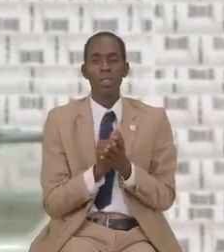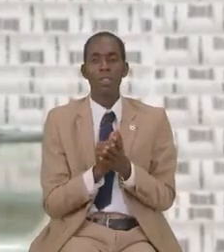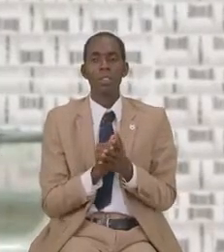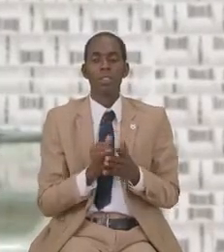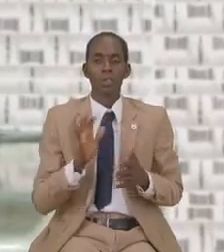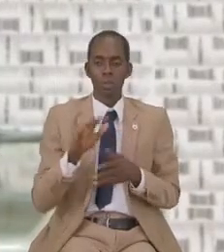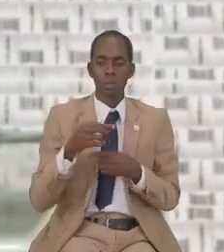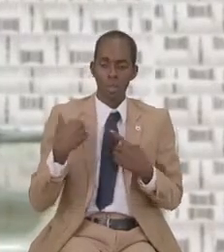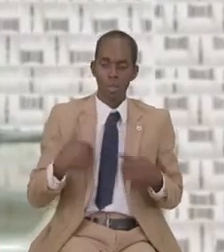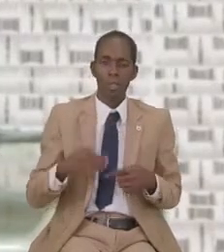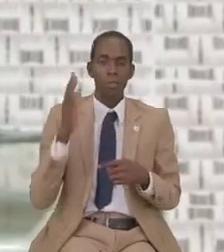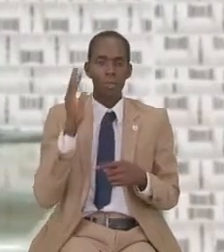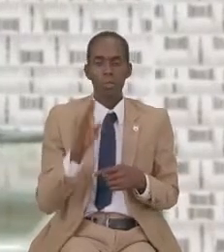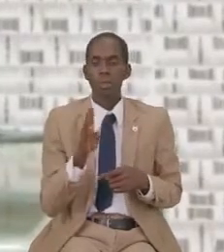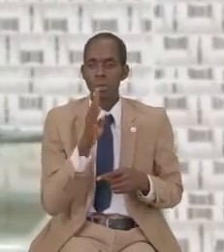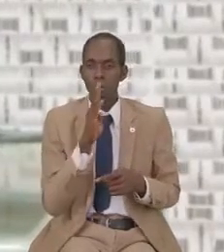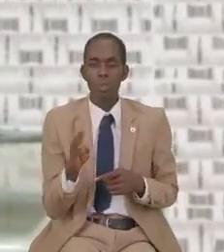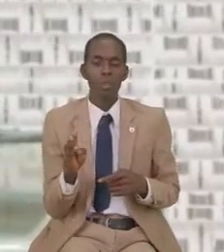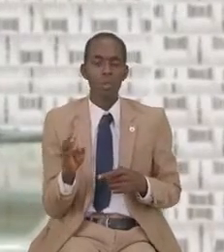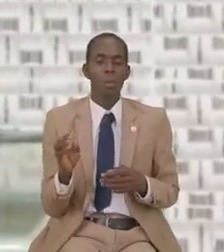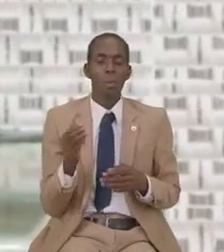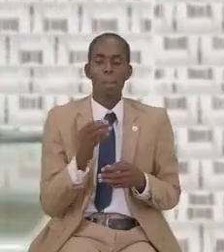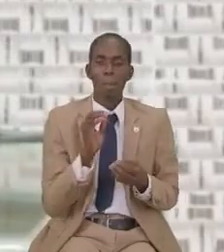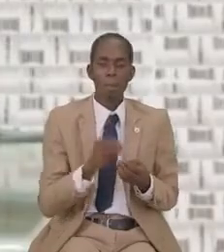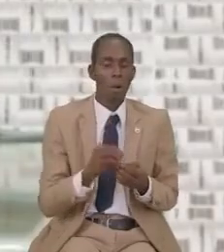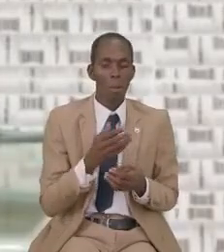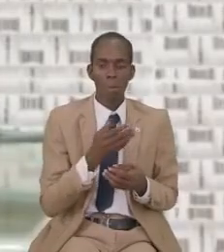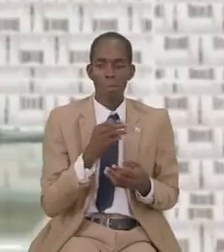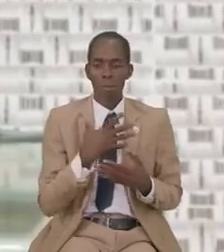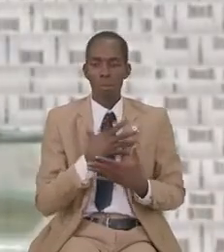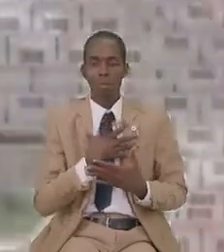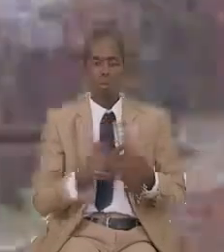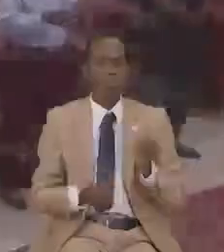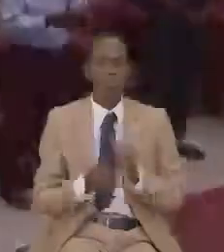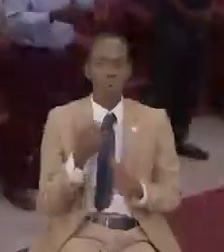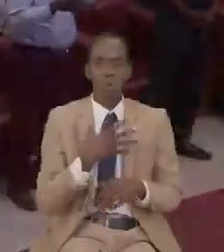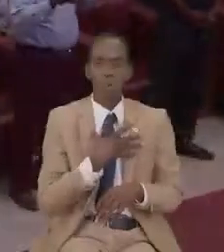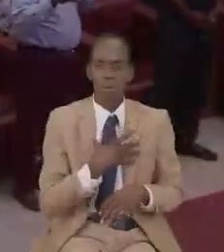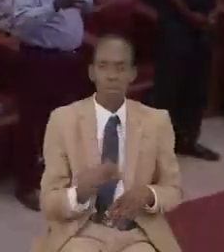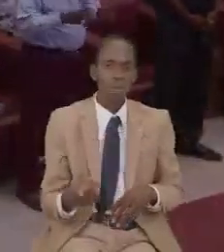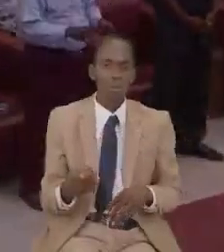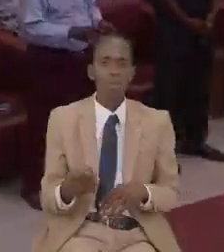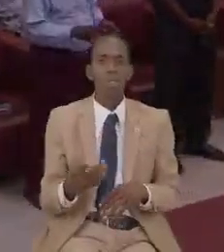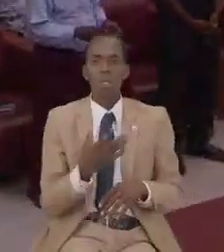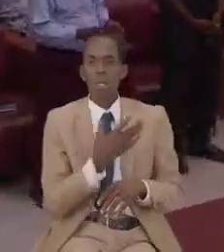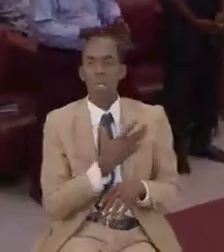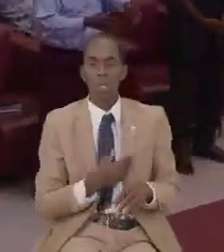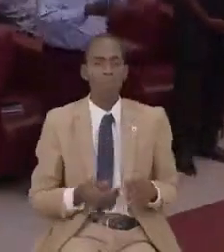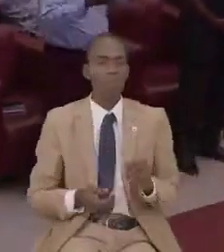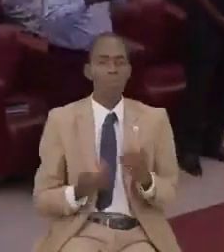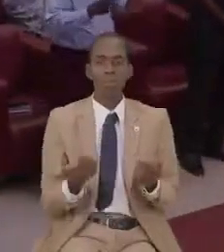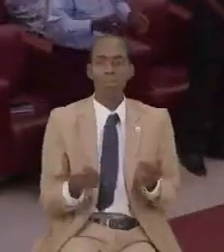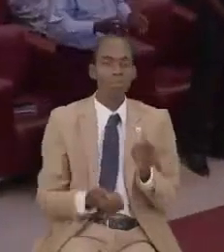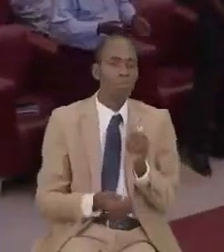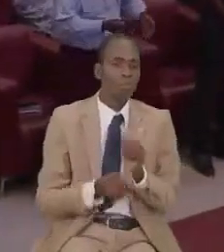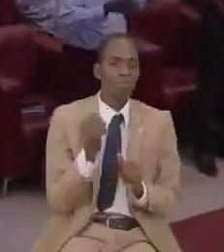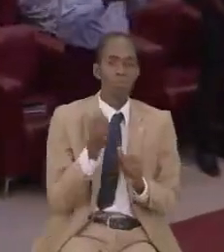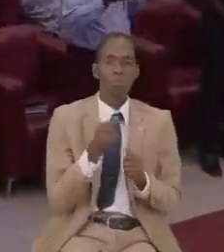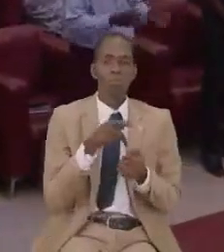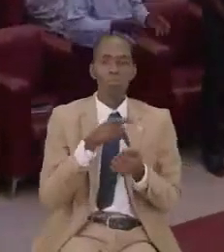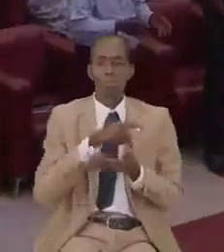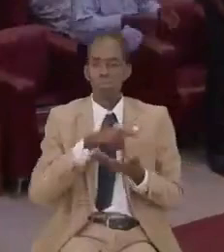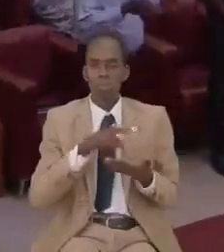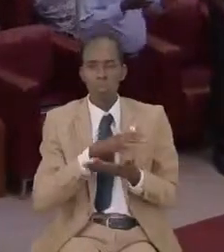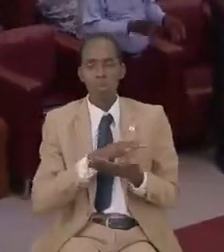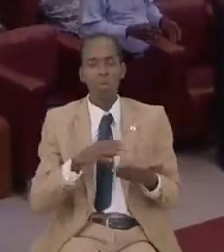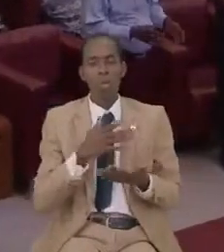whiter, bigger, better, purer. Call upon the name of the Lord. They were companion